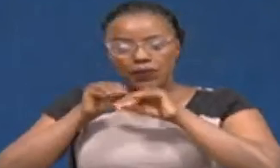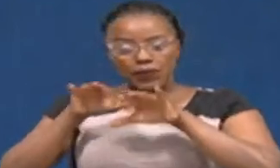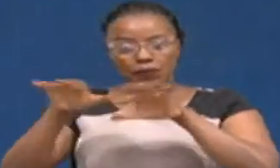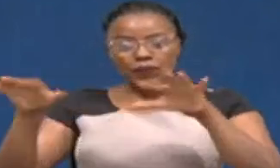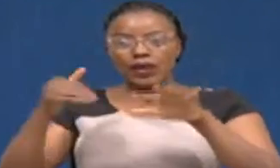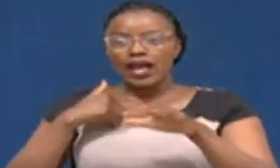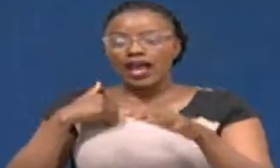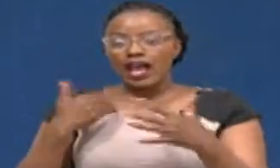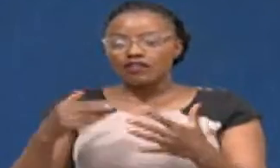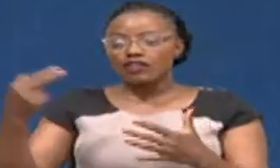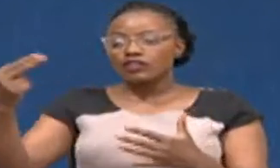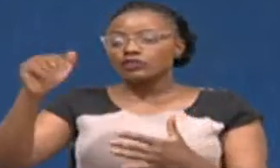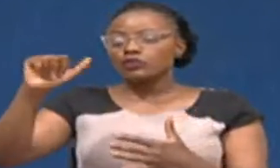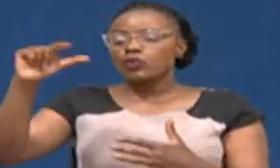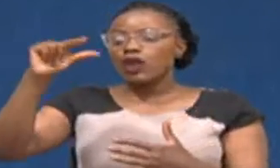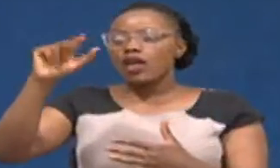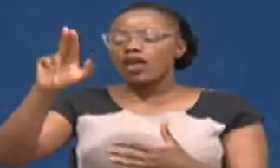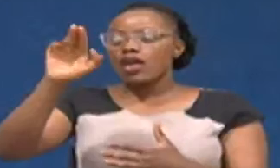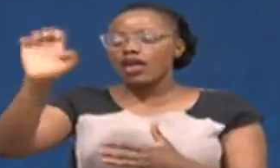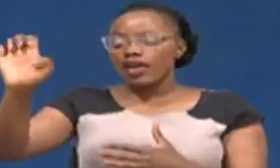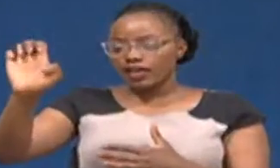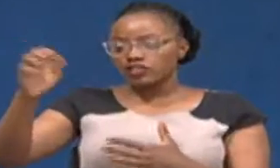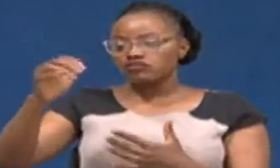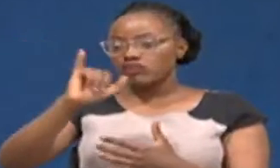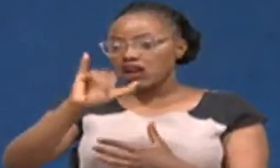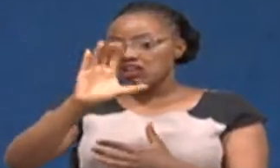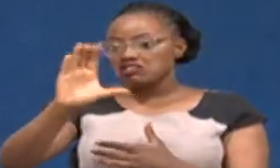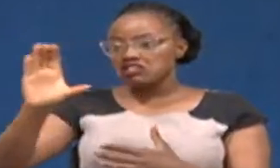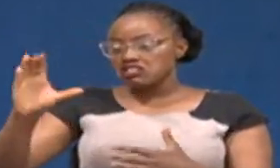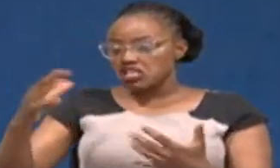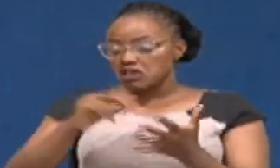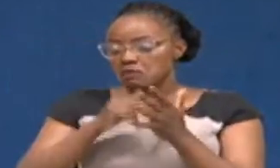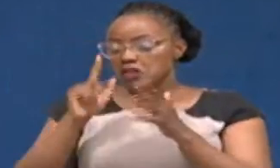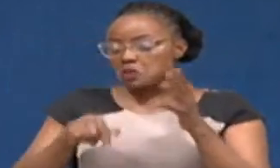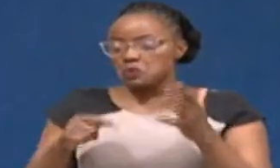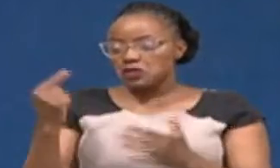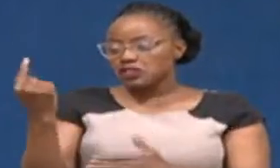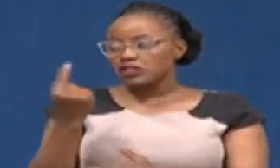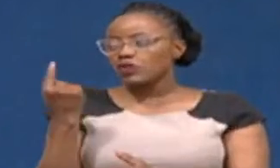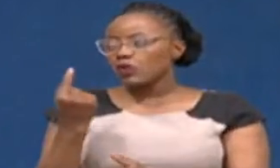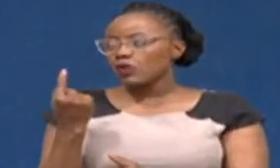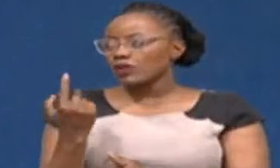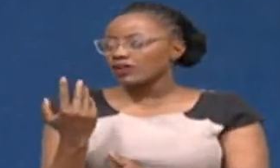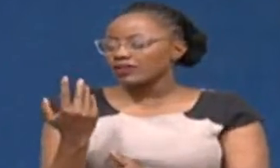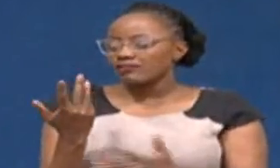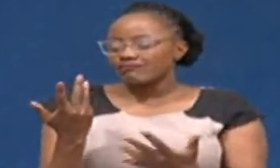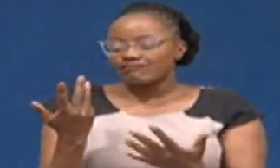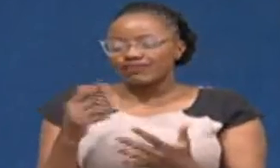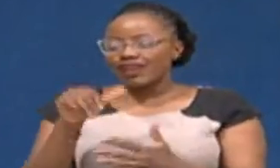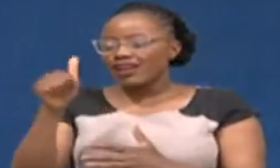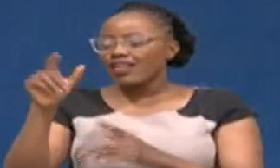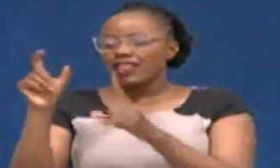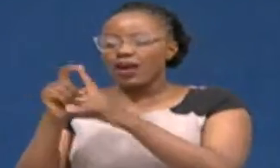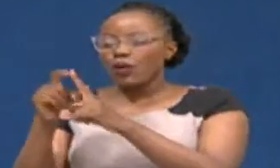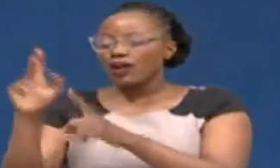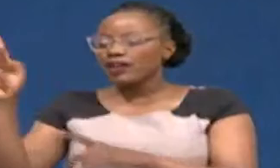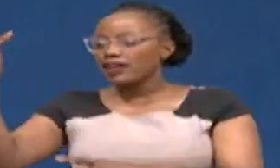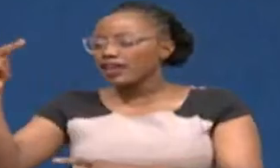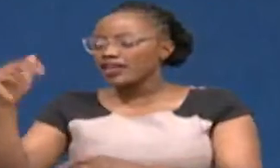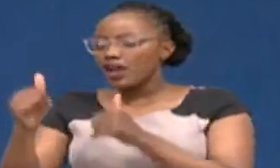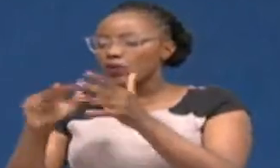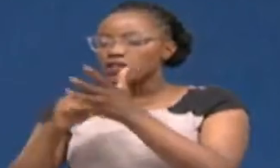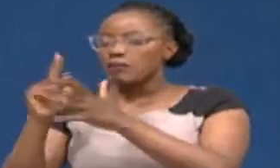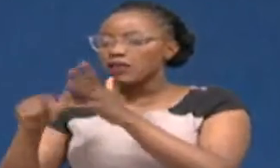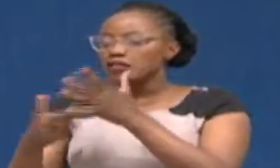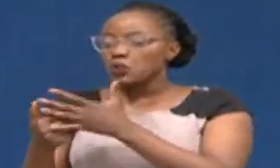way to The Hague. And therefore, it is not just another word in Kenya, which